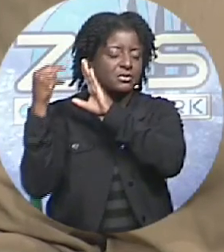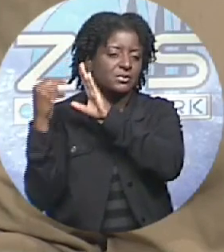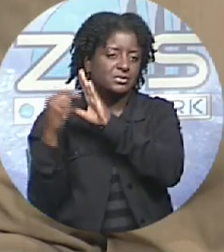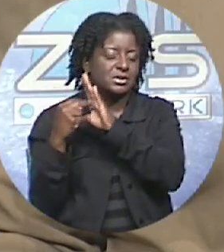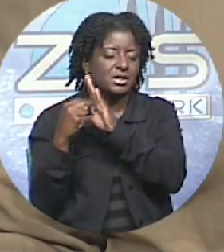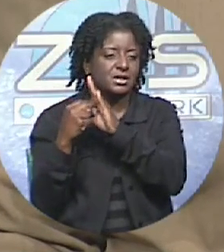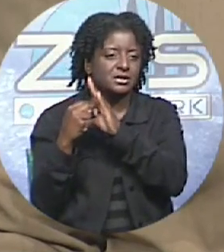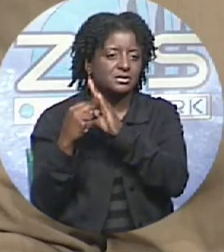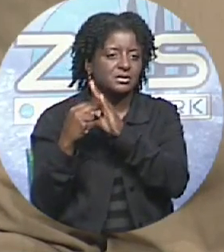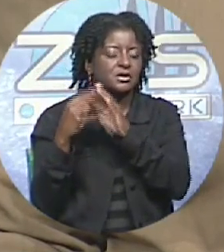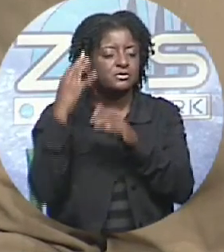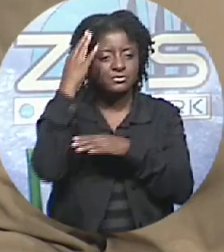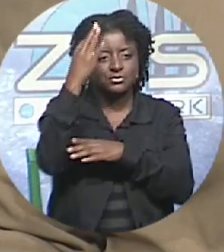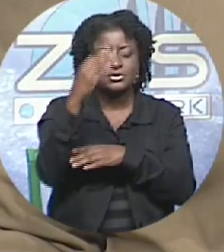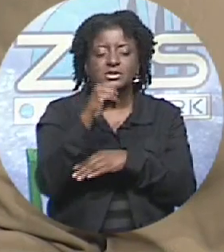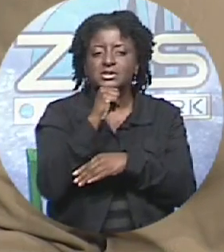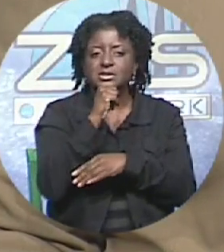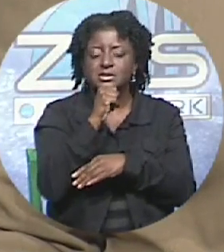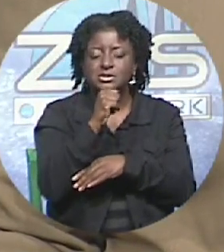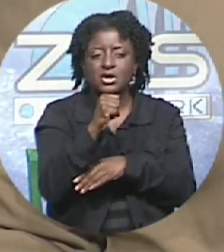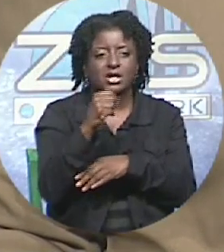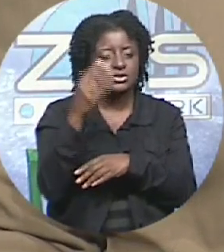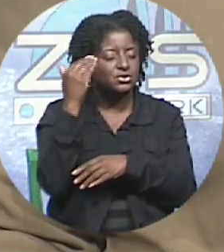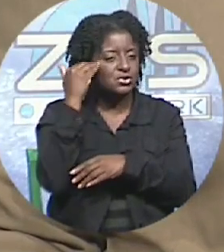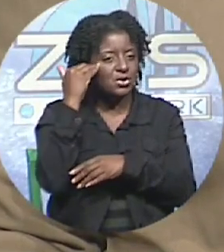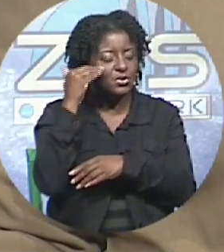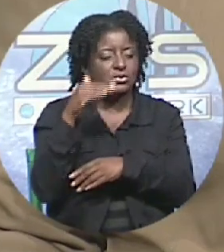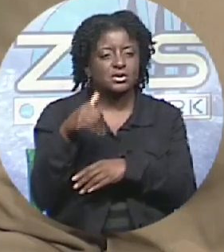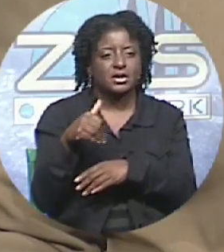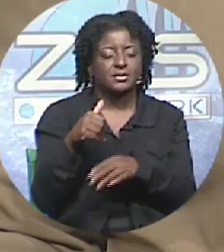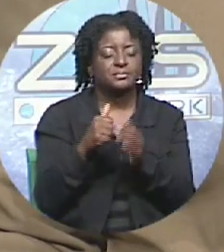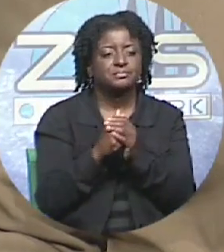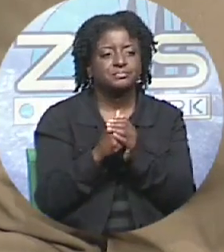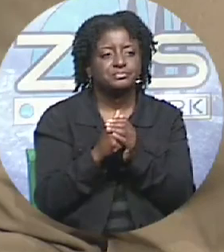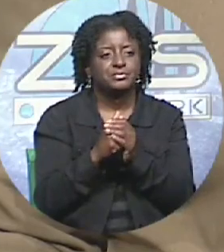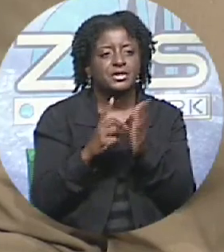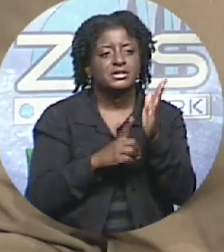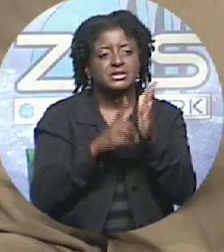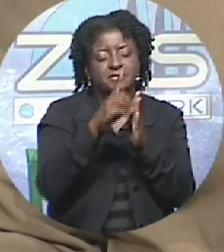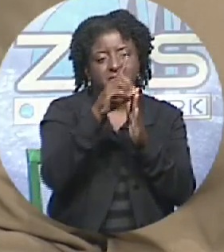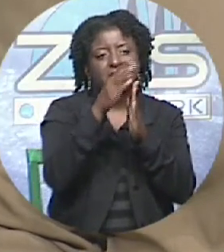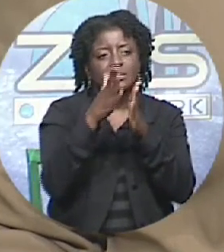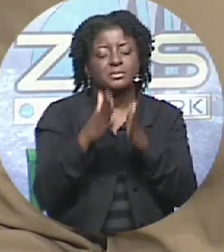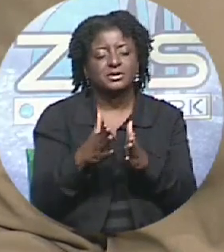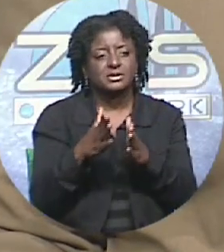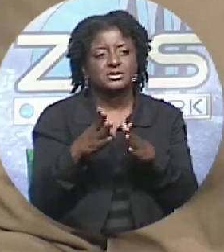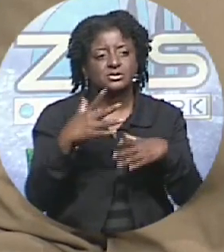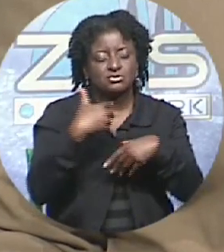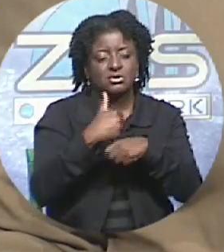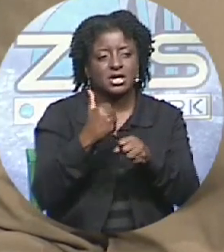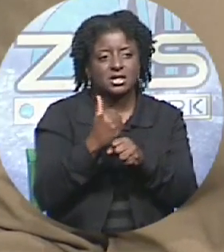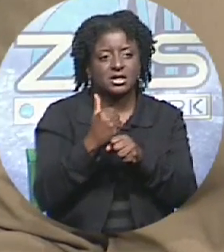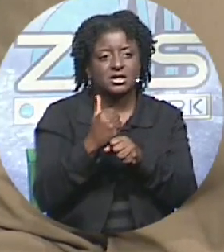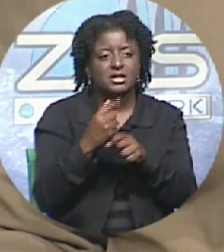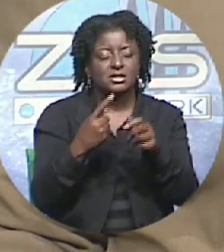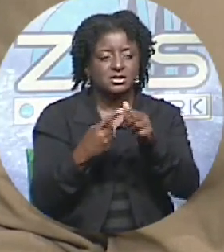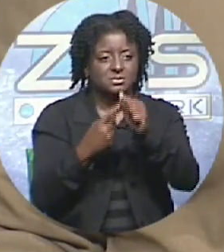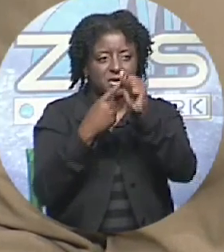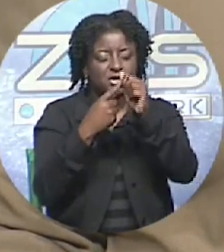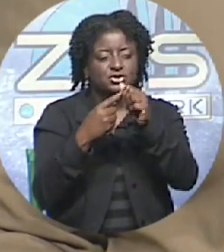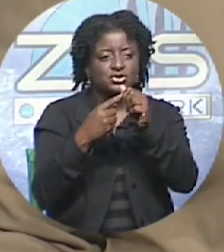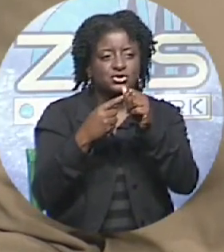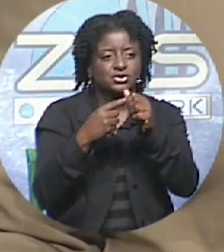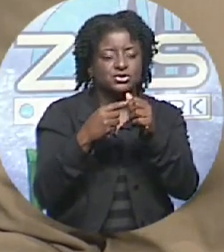unknown. Apart from its world-class resort and casino, developers also create a unique feature, a condo hotel